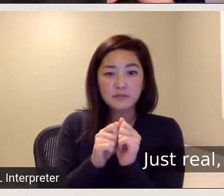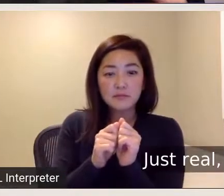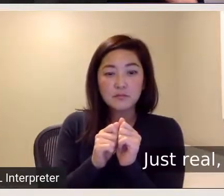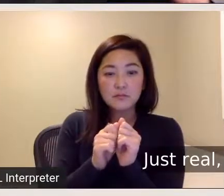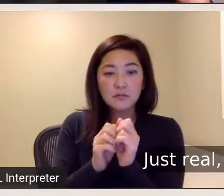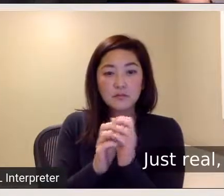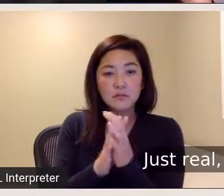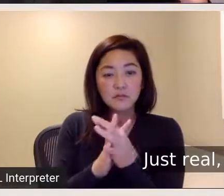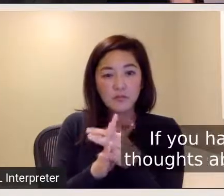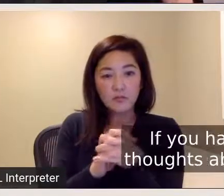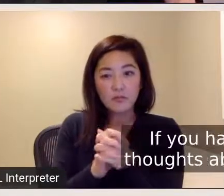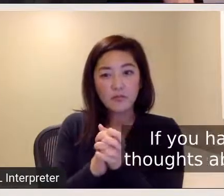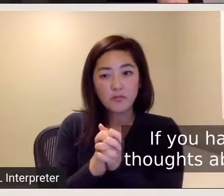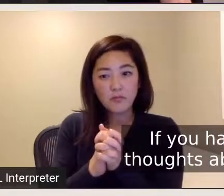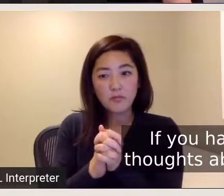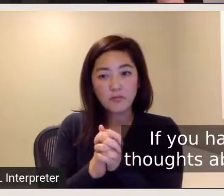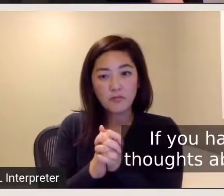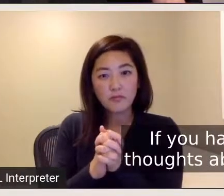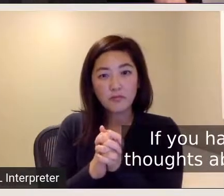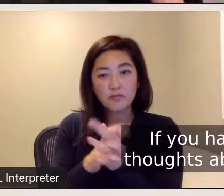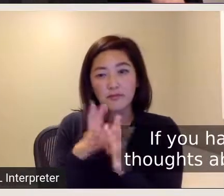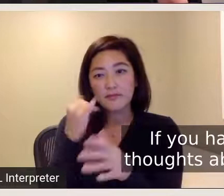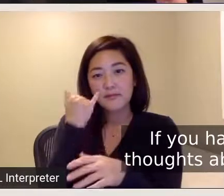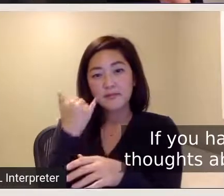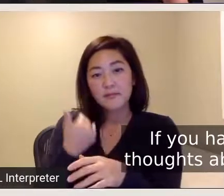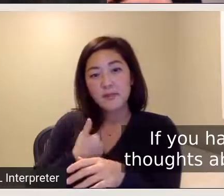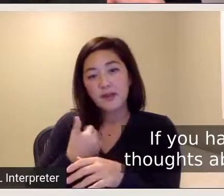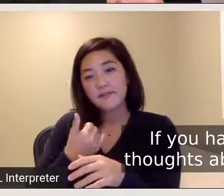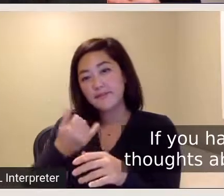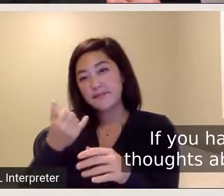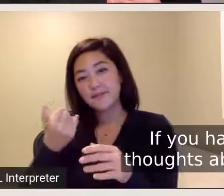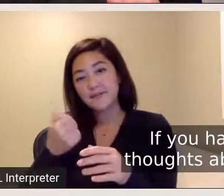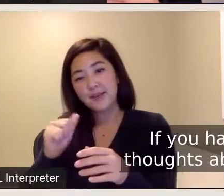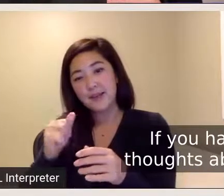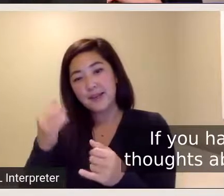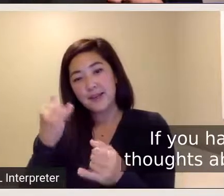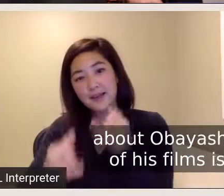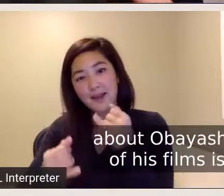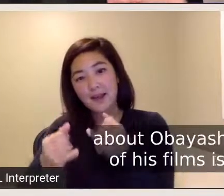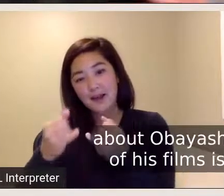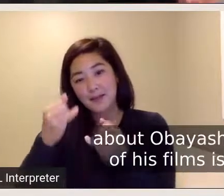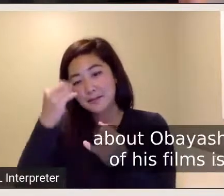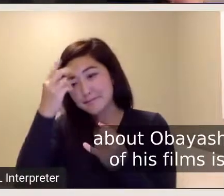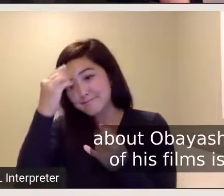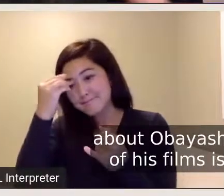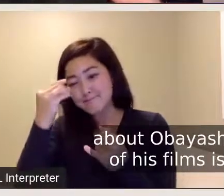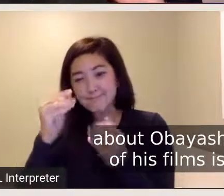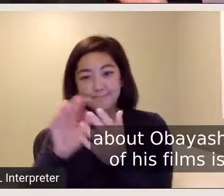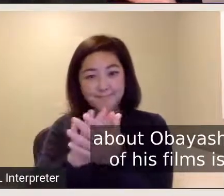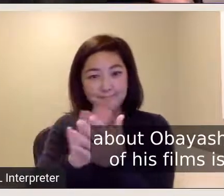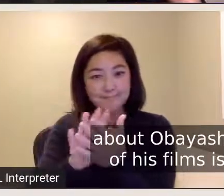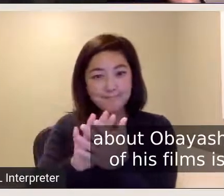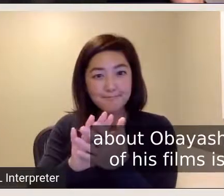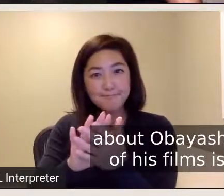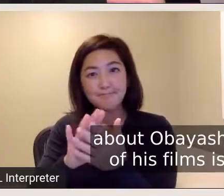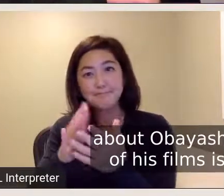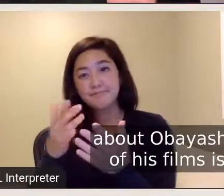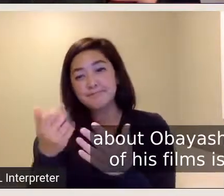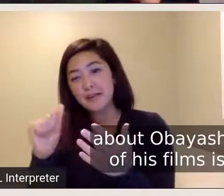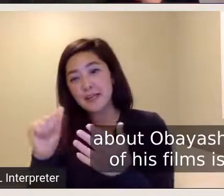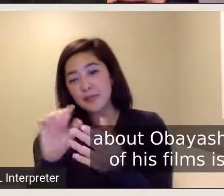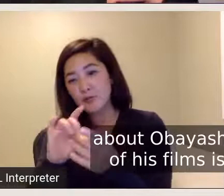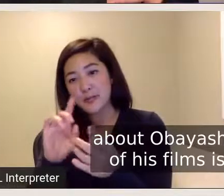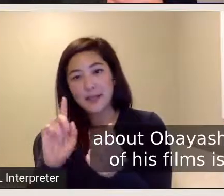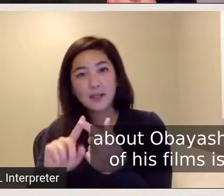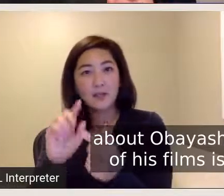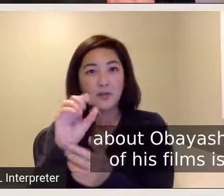Just real quick, if you had any last thoughts about the film, about Obayashi, and also which of his films is